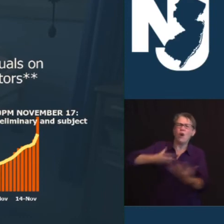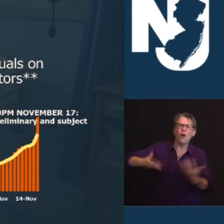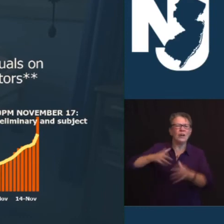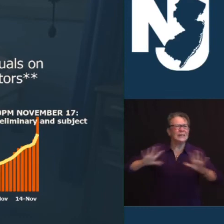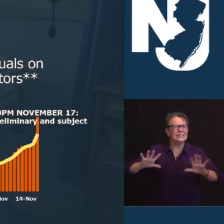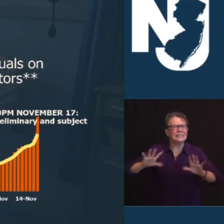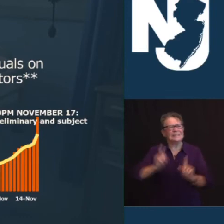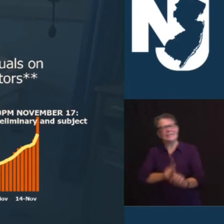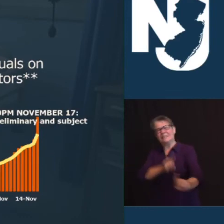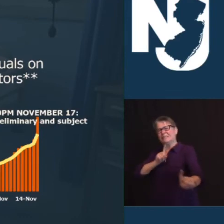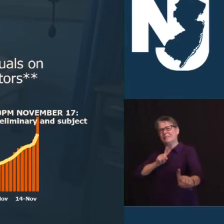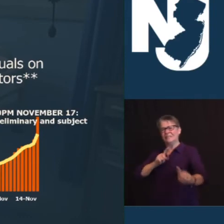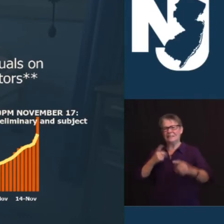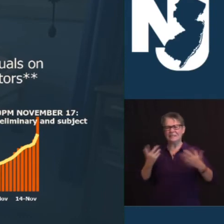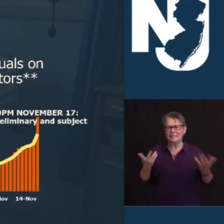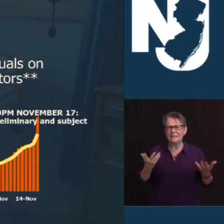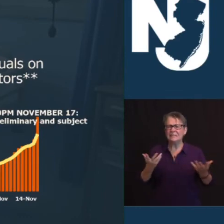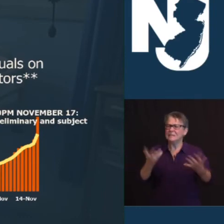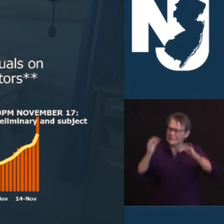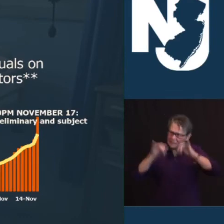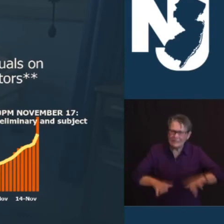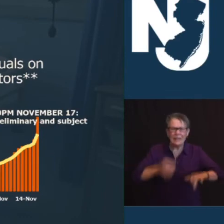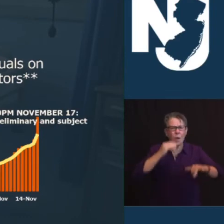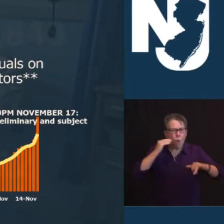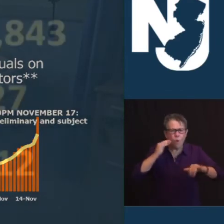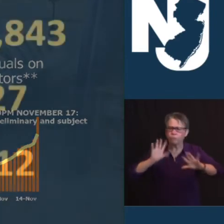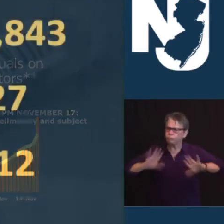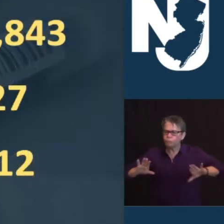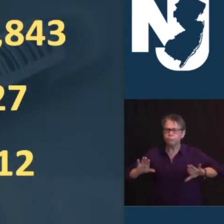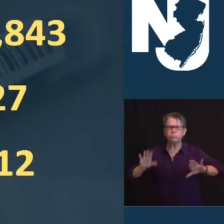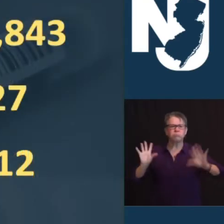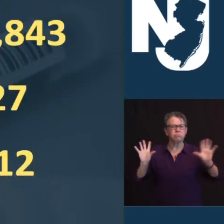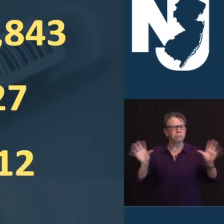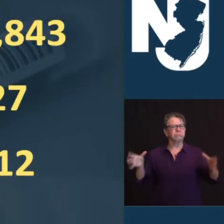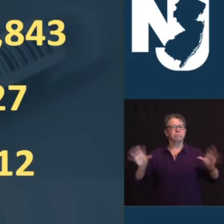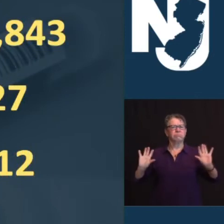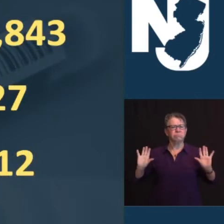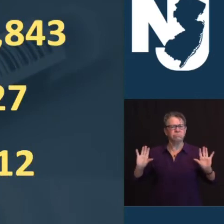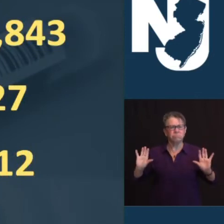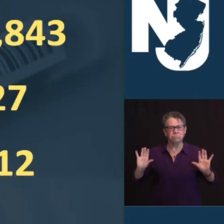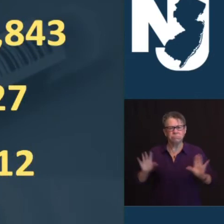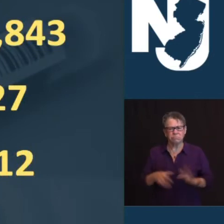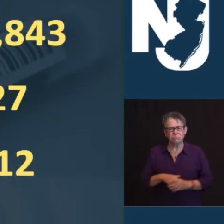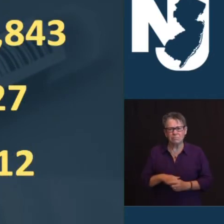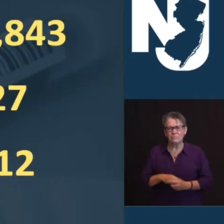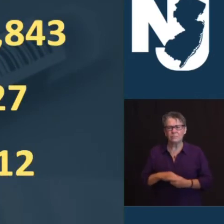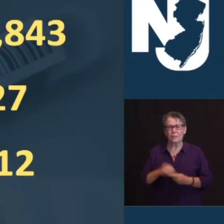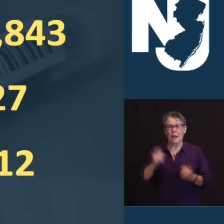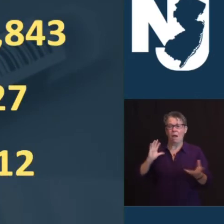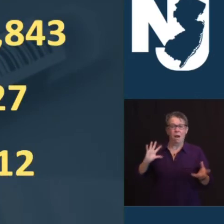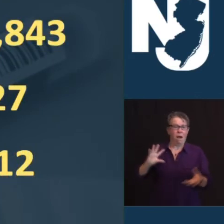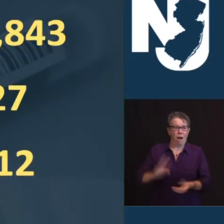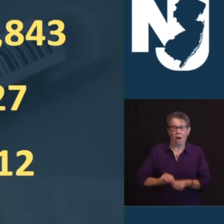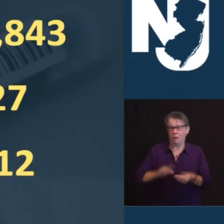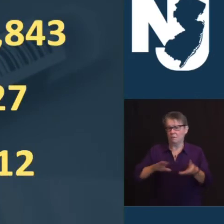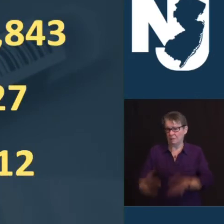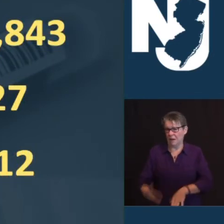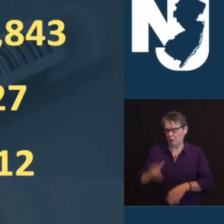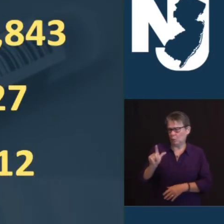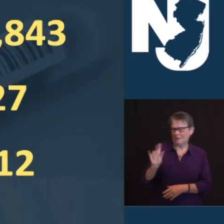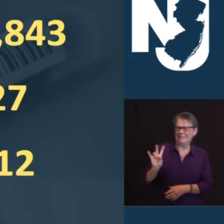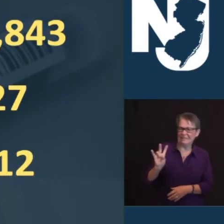And today, with the heaviest of hearts, we report another 27 confirmed losses of life from